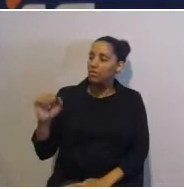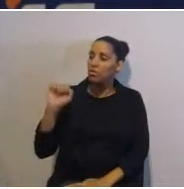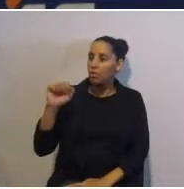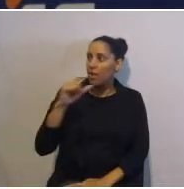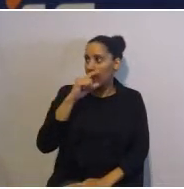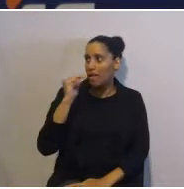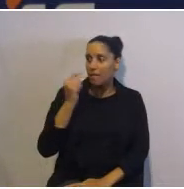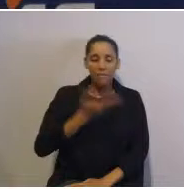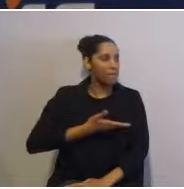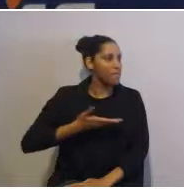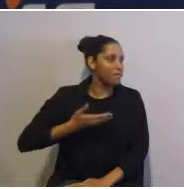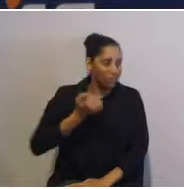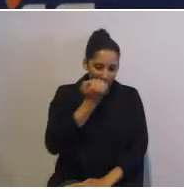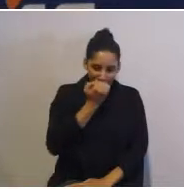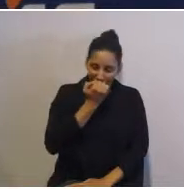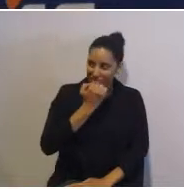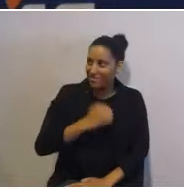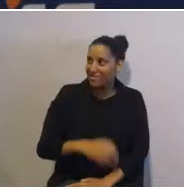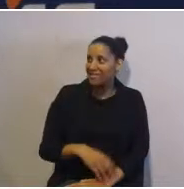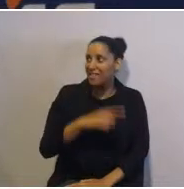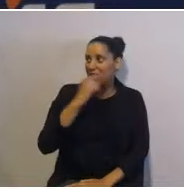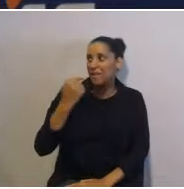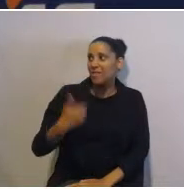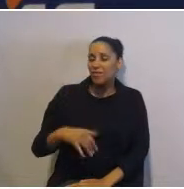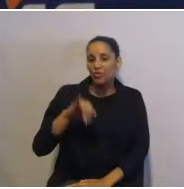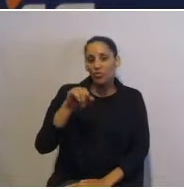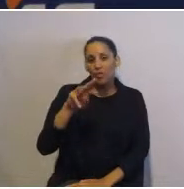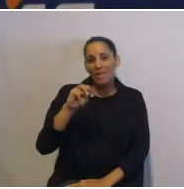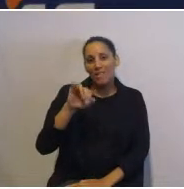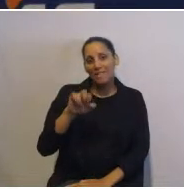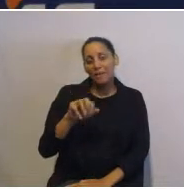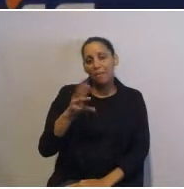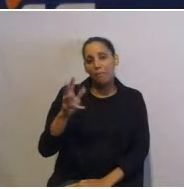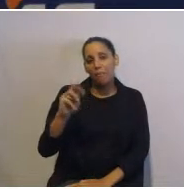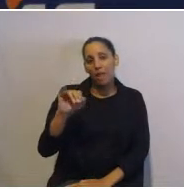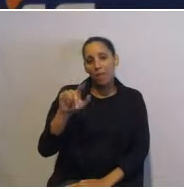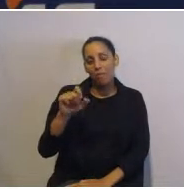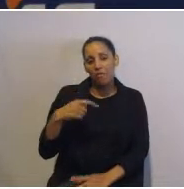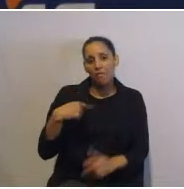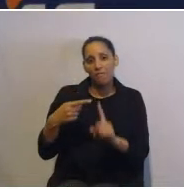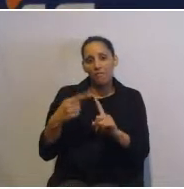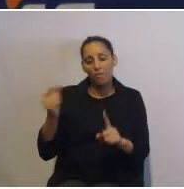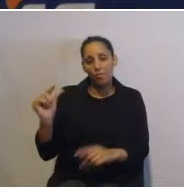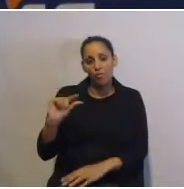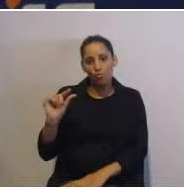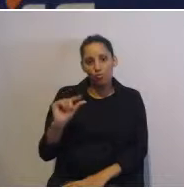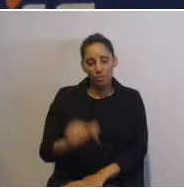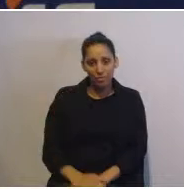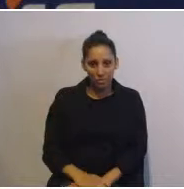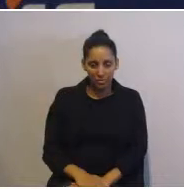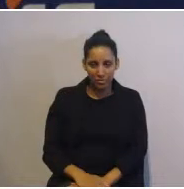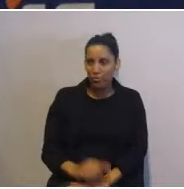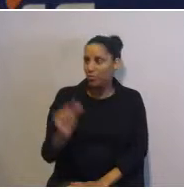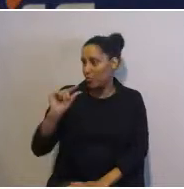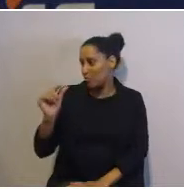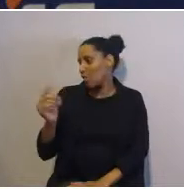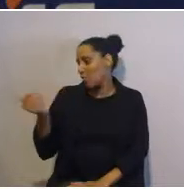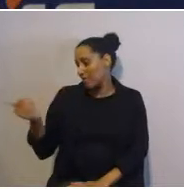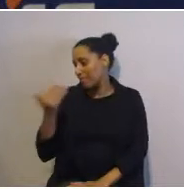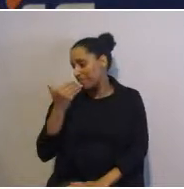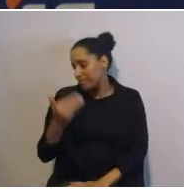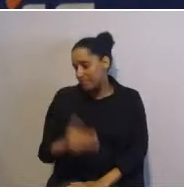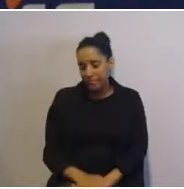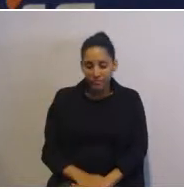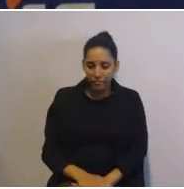Mama? My name is Joyce Malibu. I'm from Guguletu. From Cooks. All right. Thank